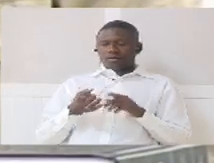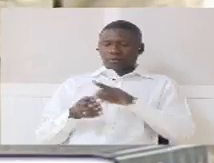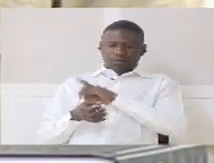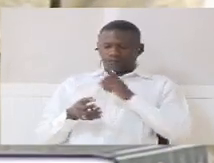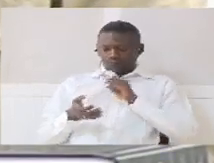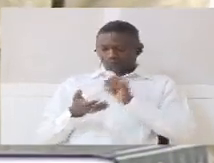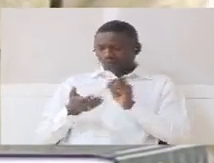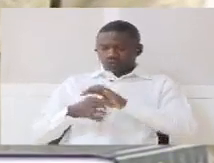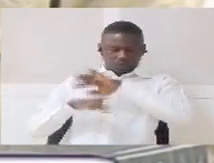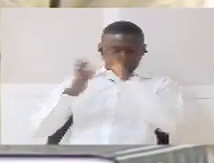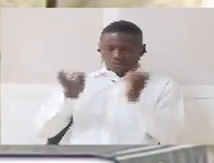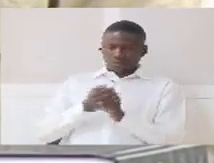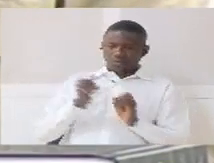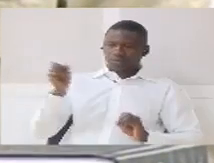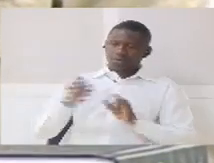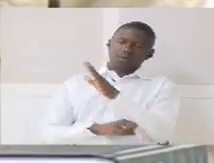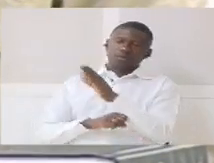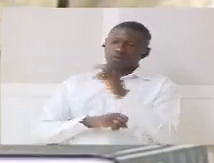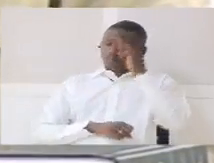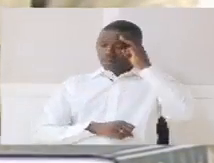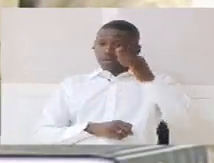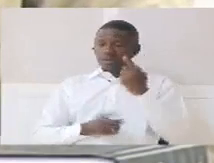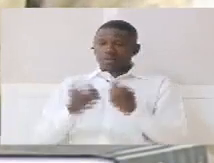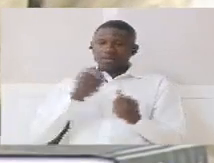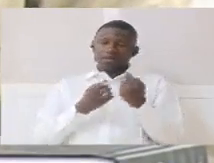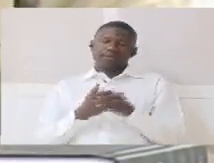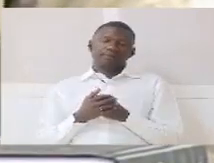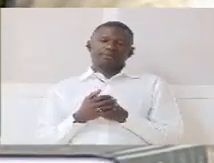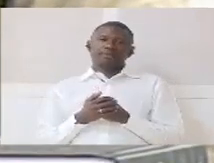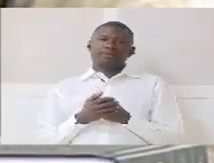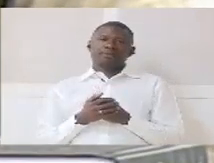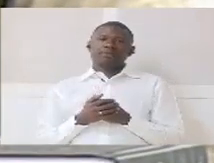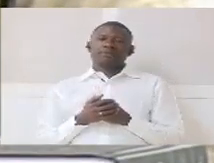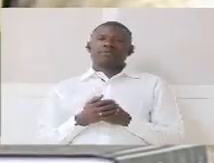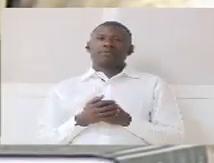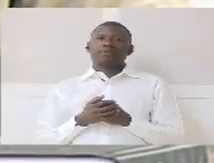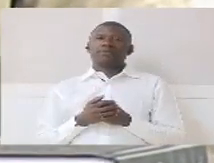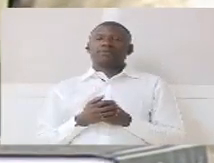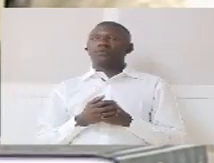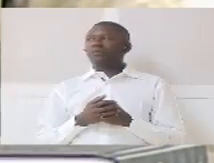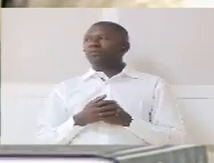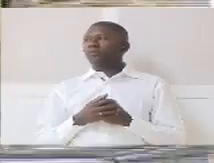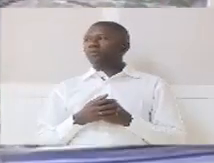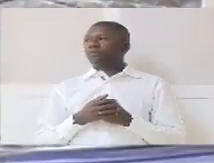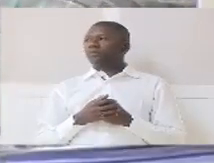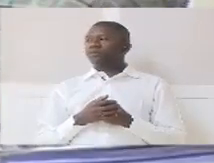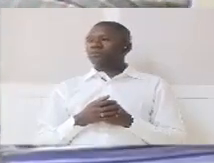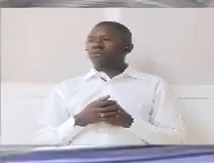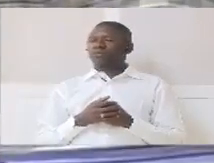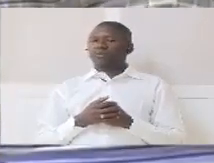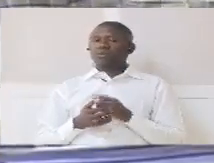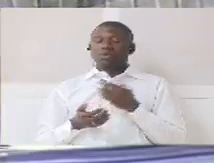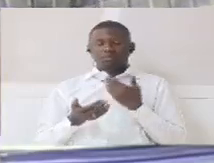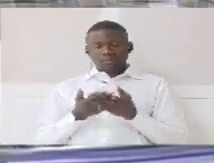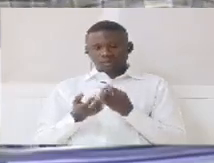will write that all down. I send back to ministry again. We'll send it back to the ministry. I send back to ministry. But just tell us exactly what happened after.